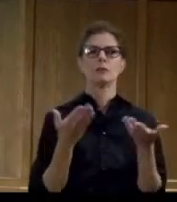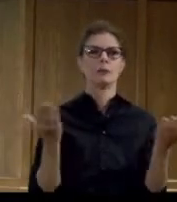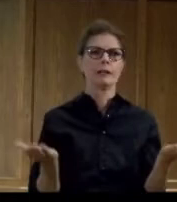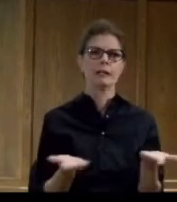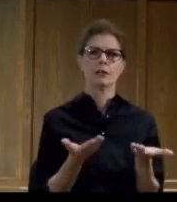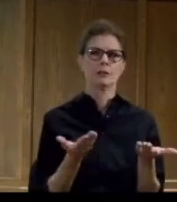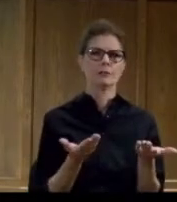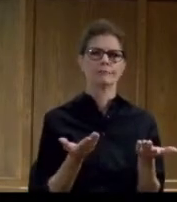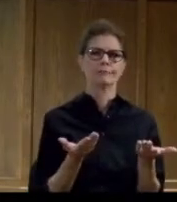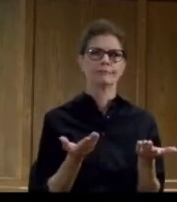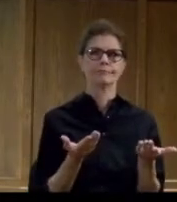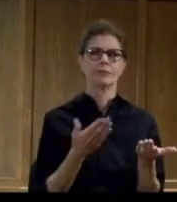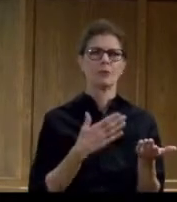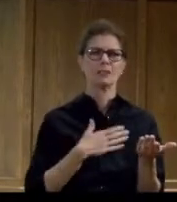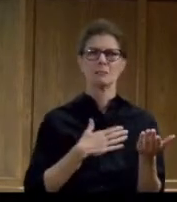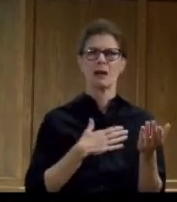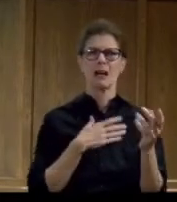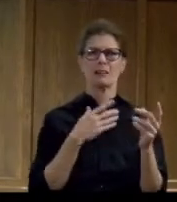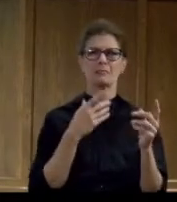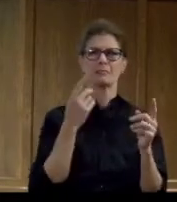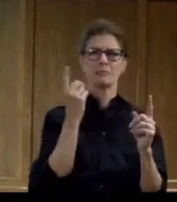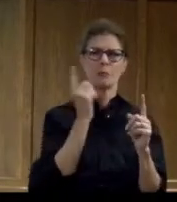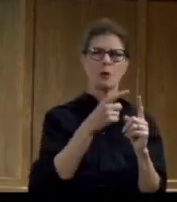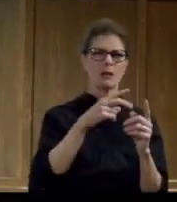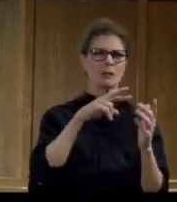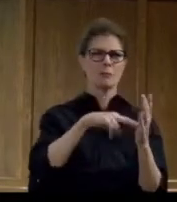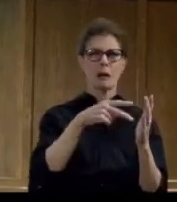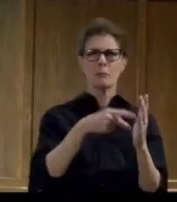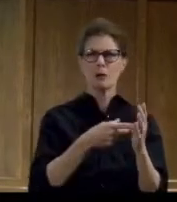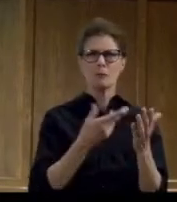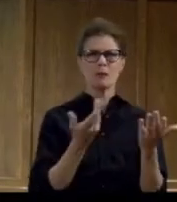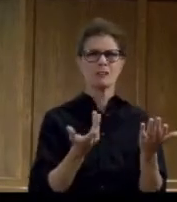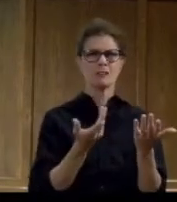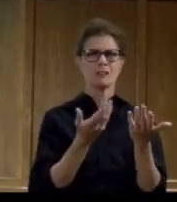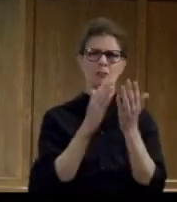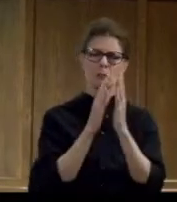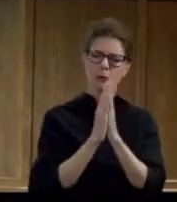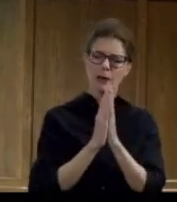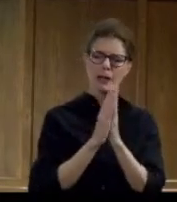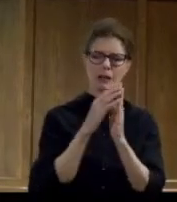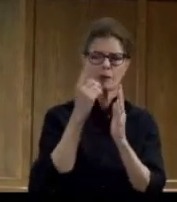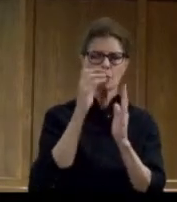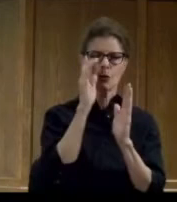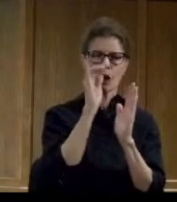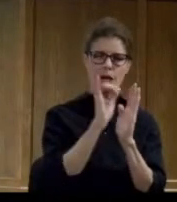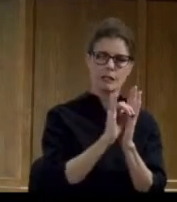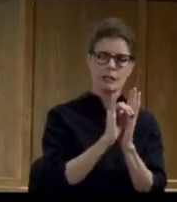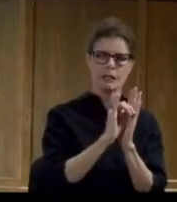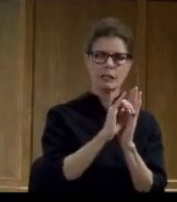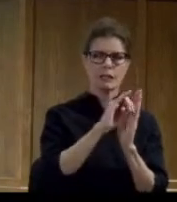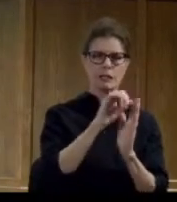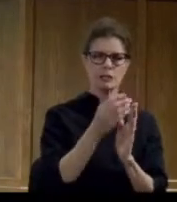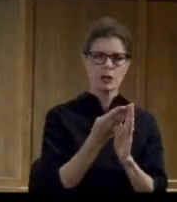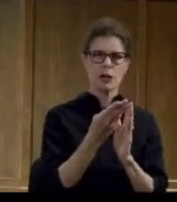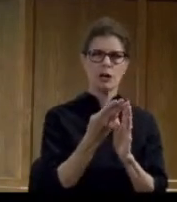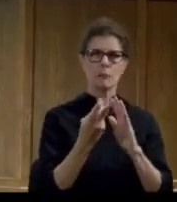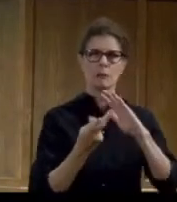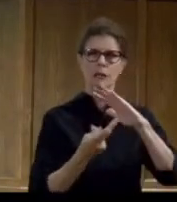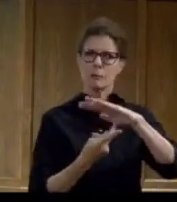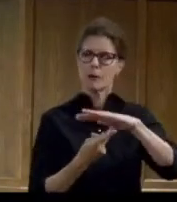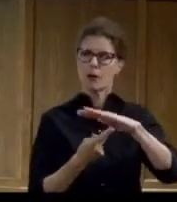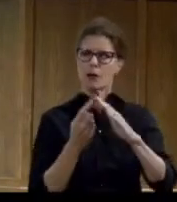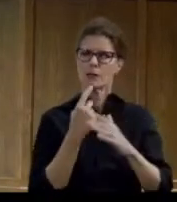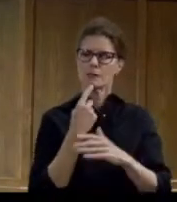alive in this world? And you crave to have this identity and this job and this role. And Paul is coming around and he's saying,